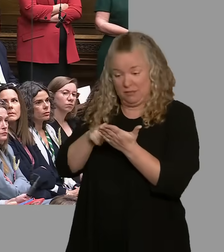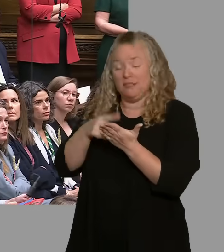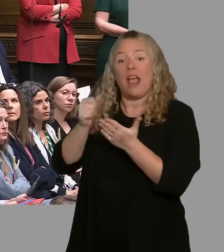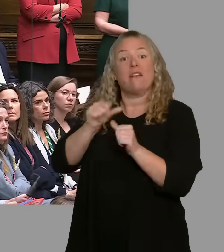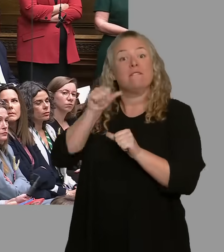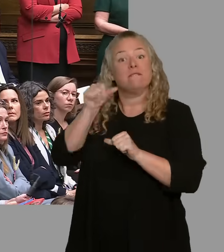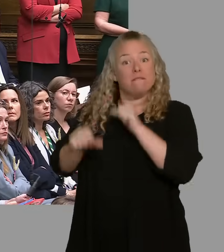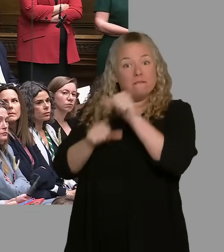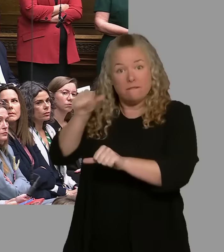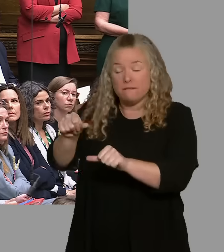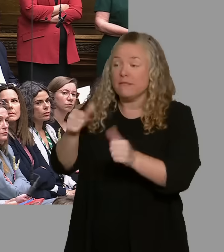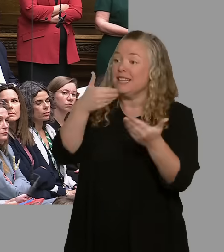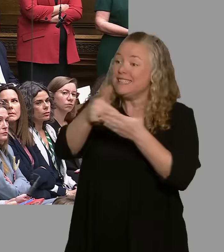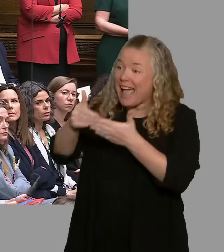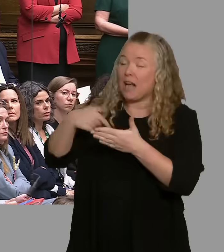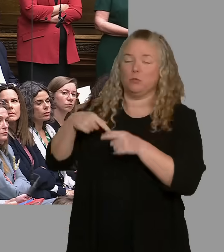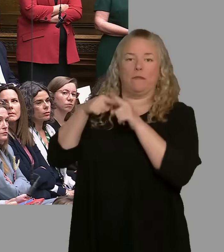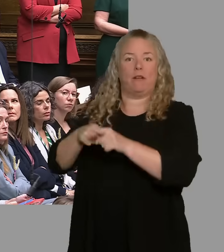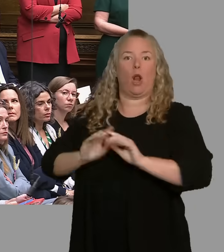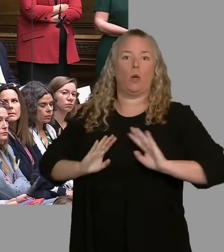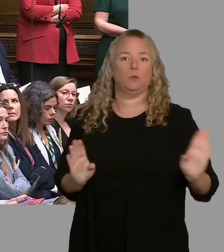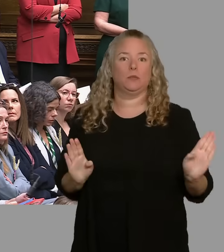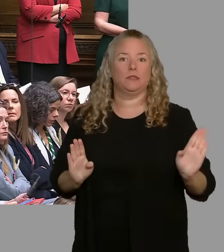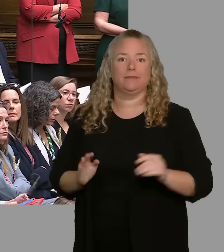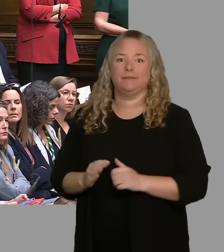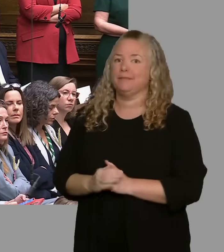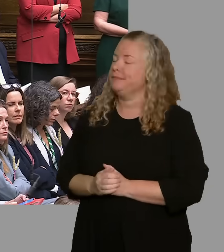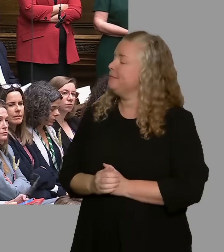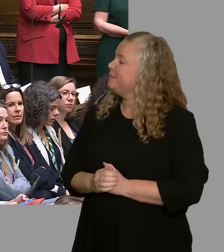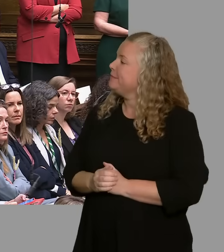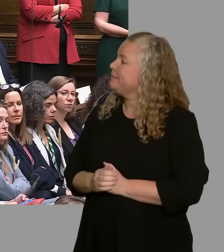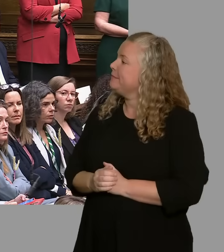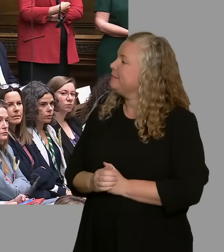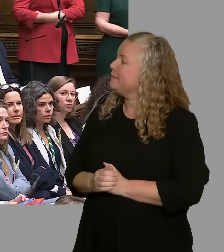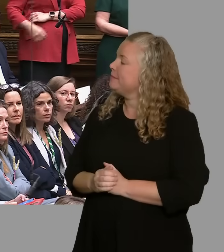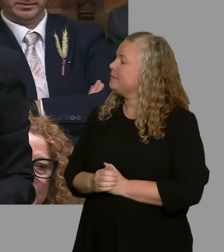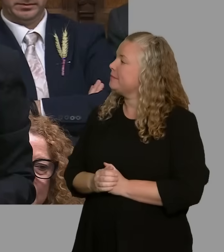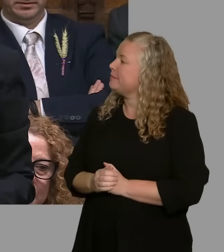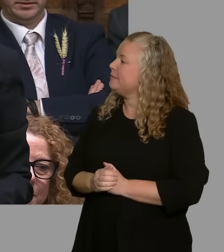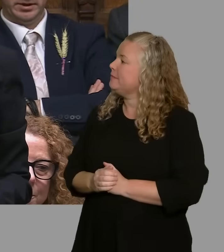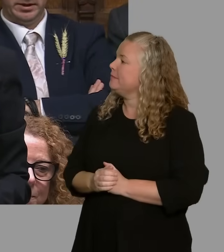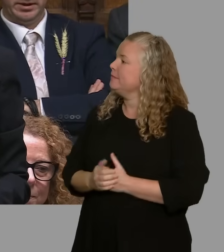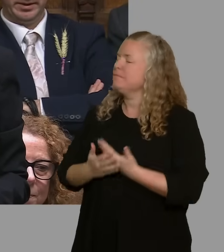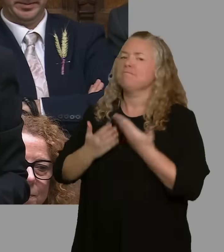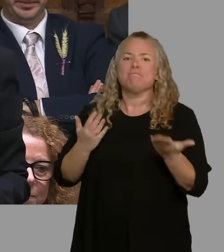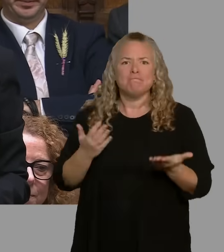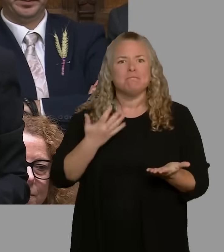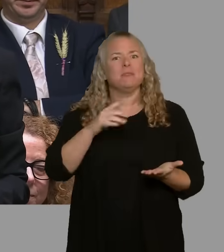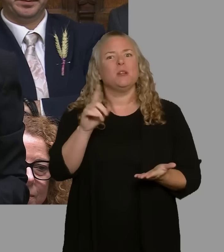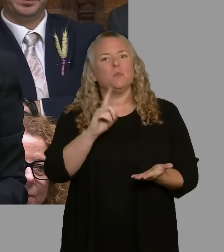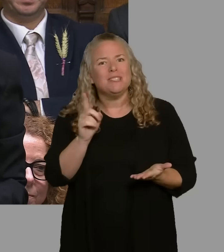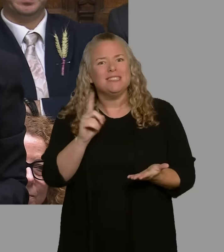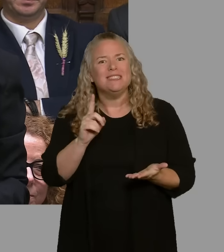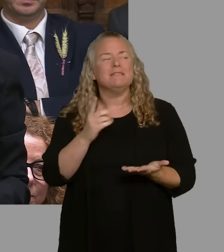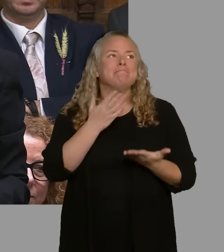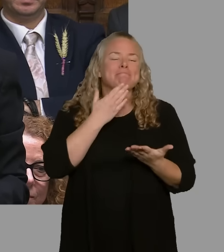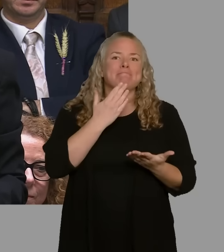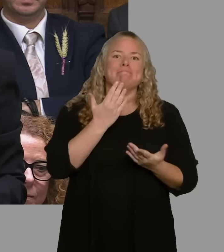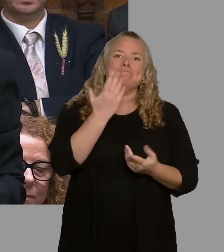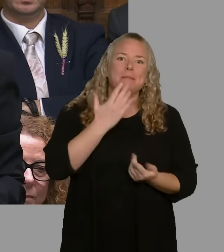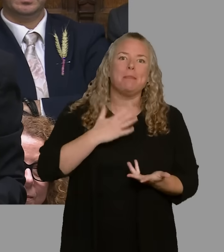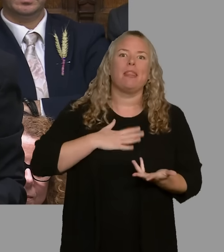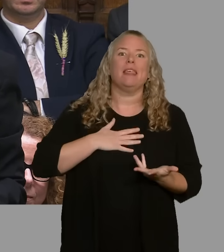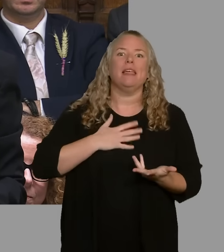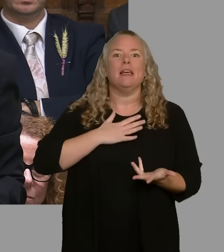sudden and untimely death of Kemi Badenoch, our Welsh member of the Senedd for Caerphilly. His contributions over the last 18 years